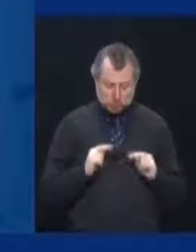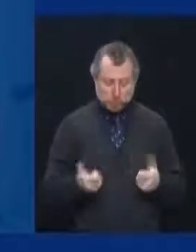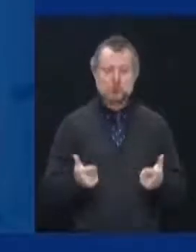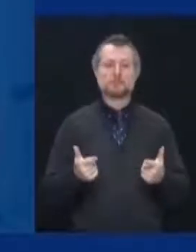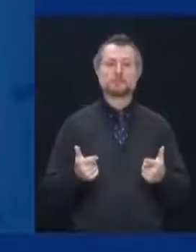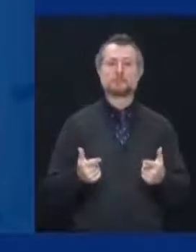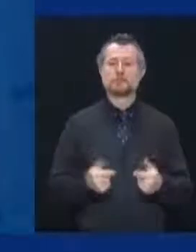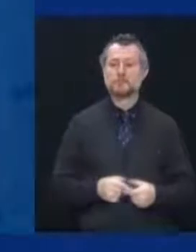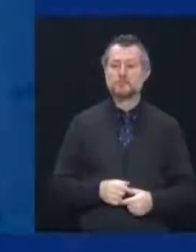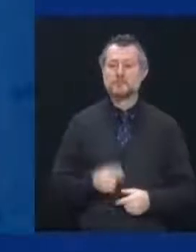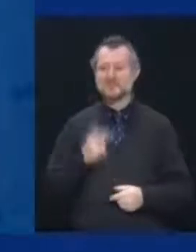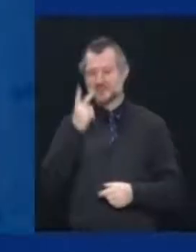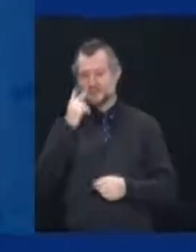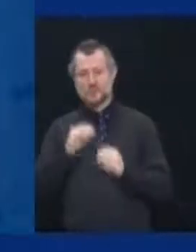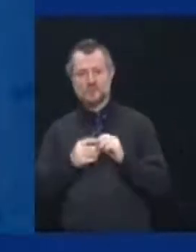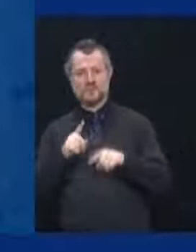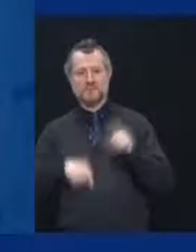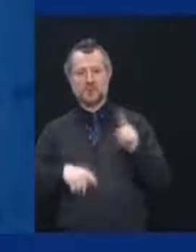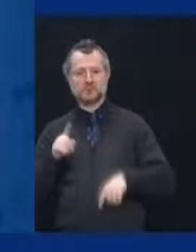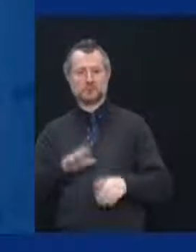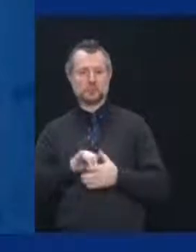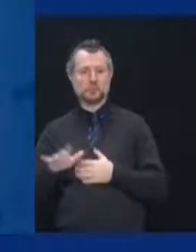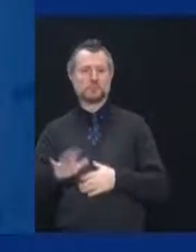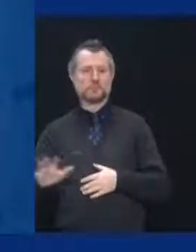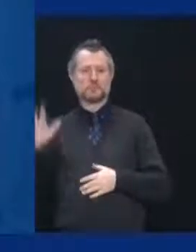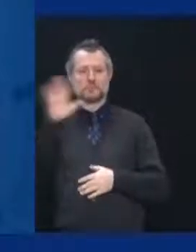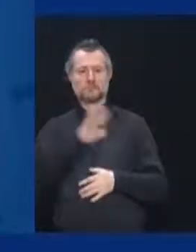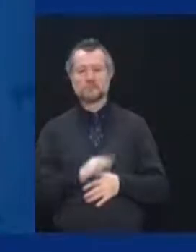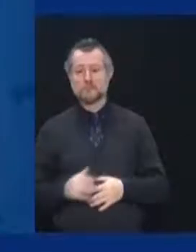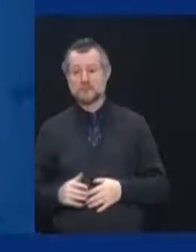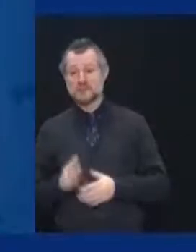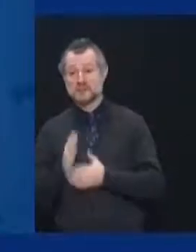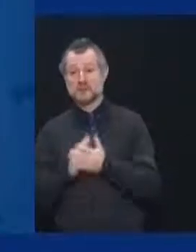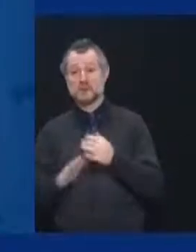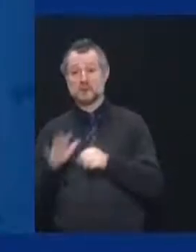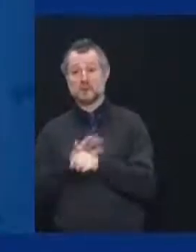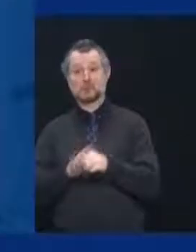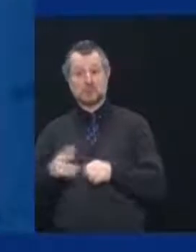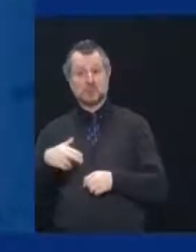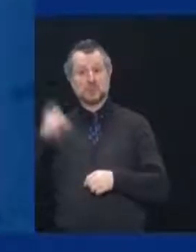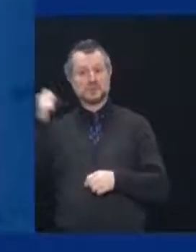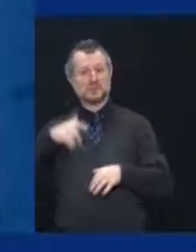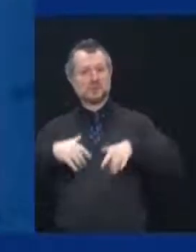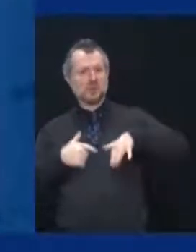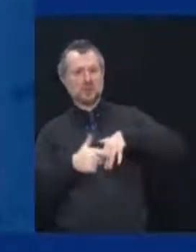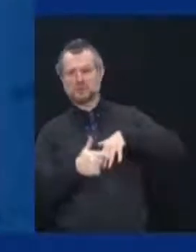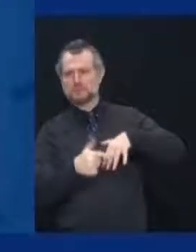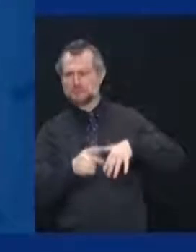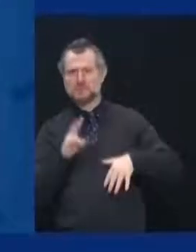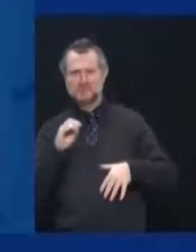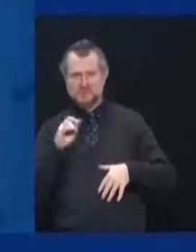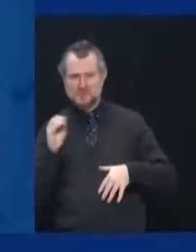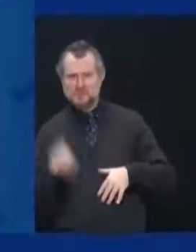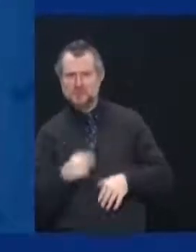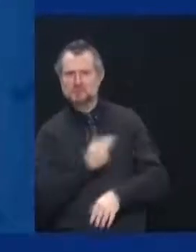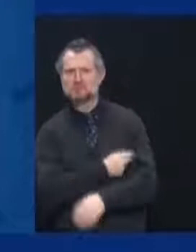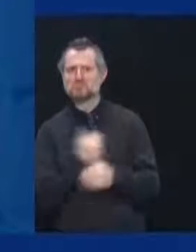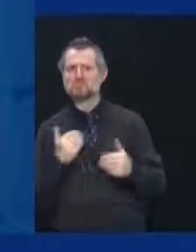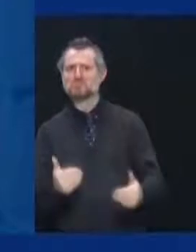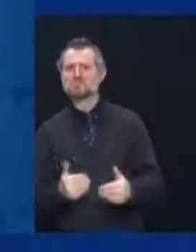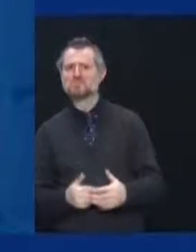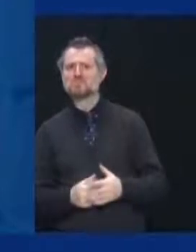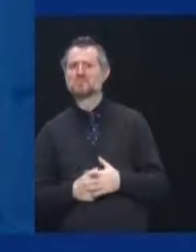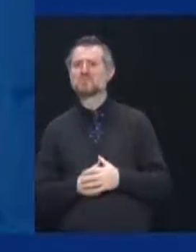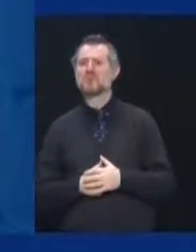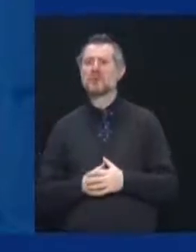state. You have some parts of the state, high, Finger Lakes, 70%,